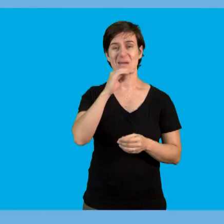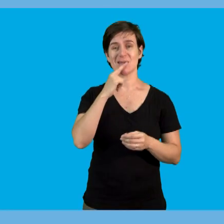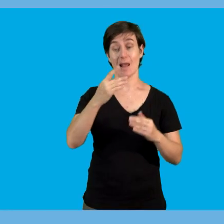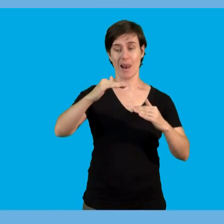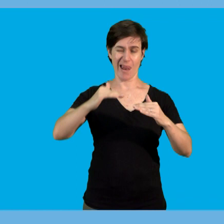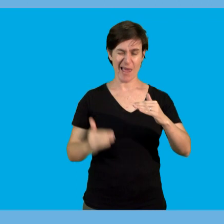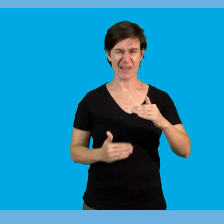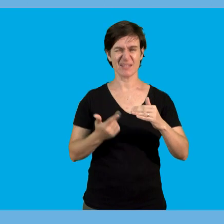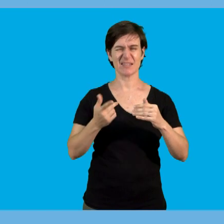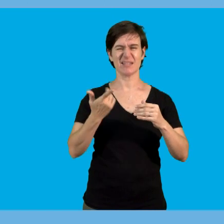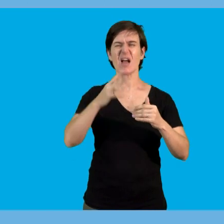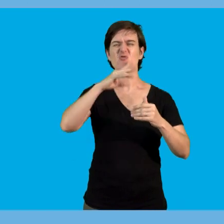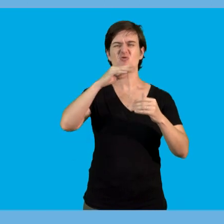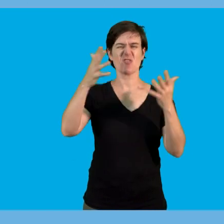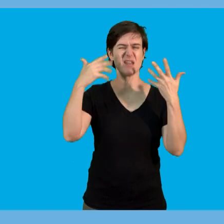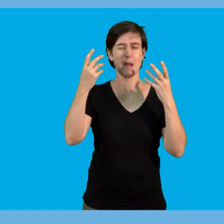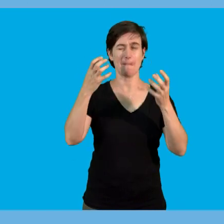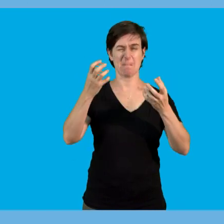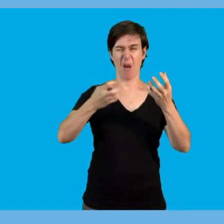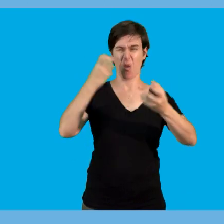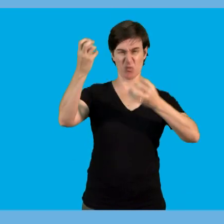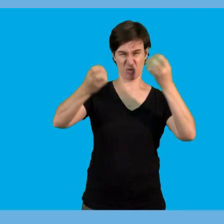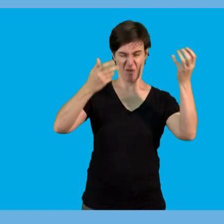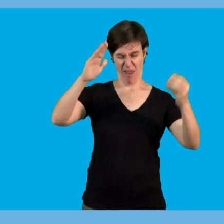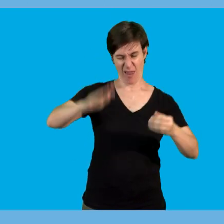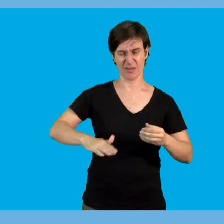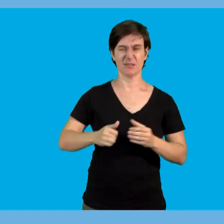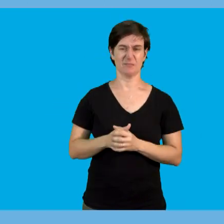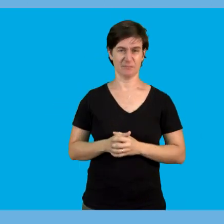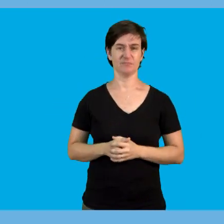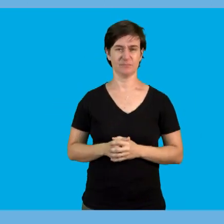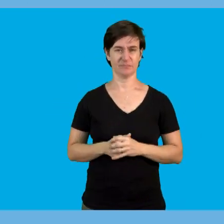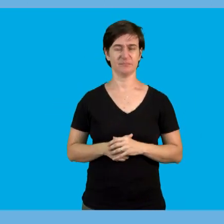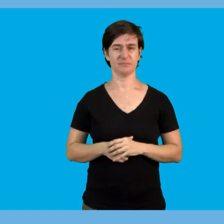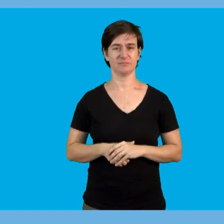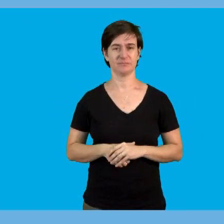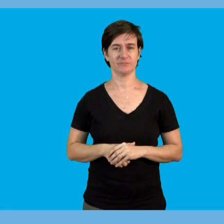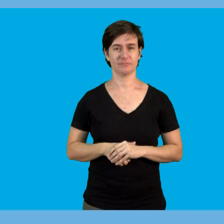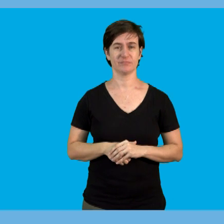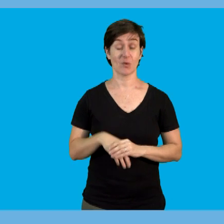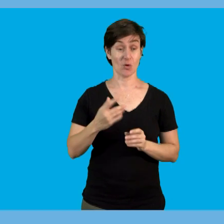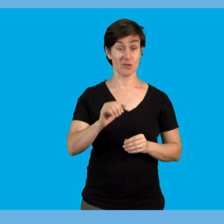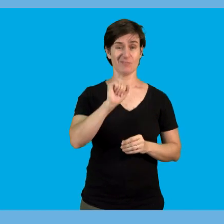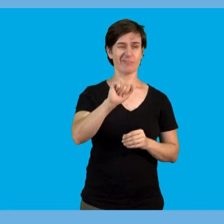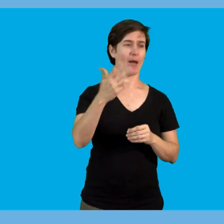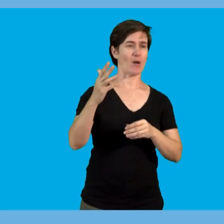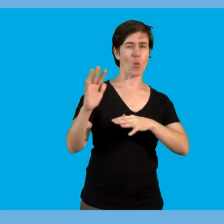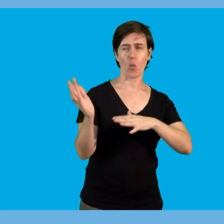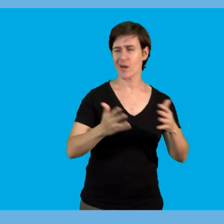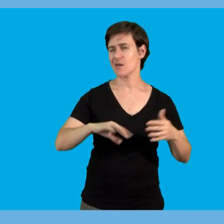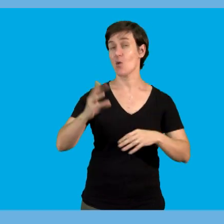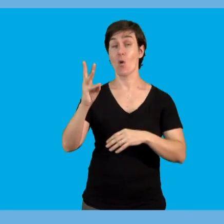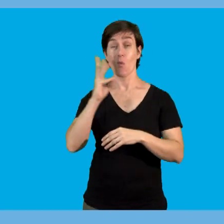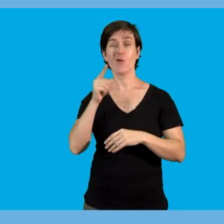to be limiting the pollution that is going to be caused because none of those alternative sources are producing